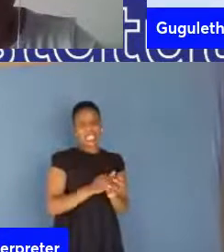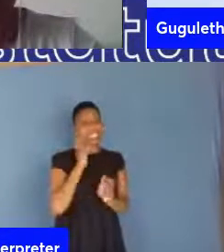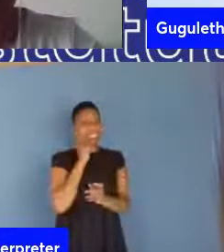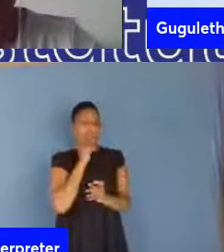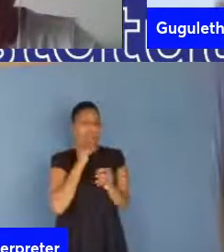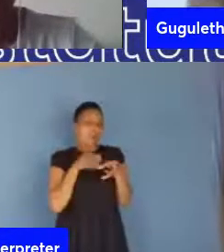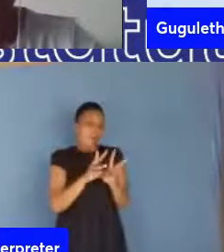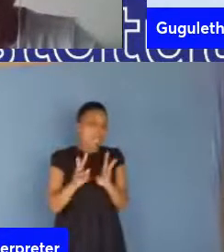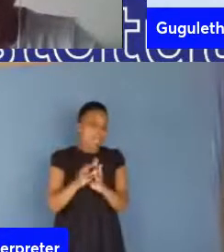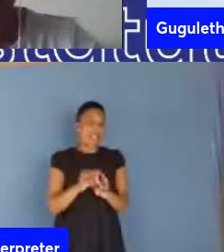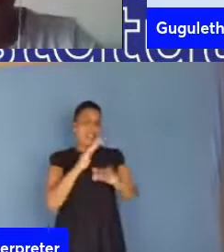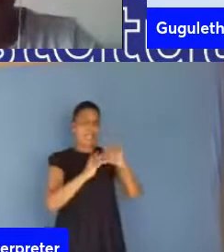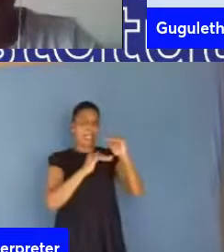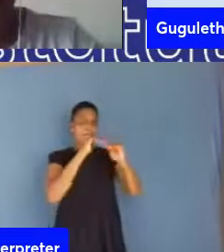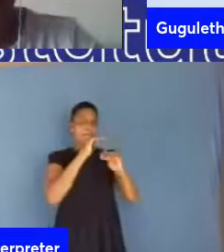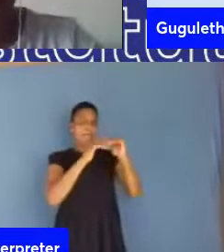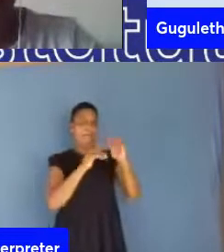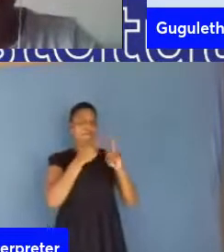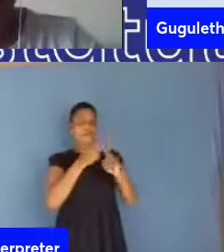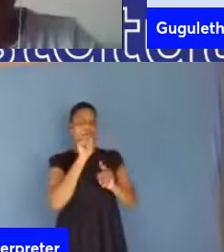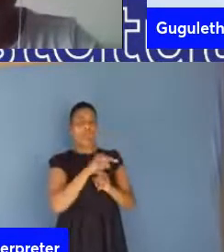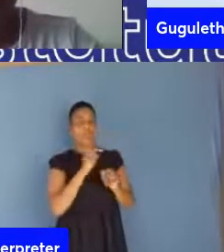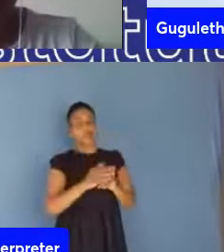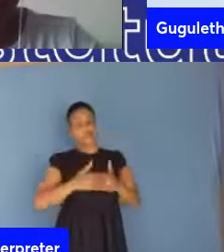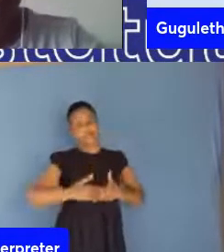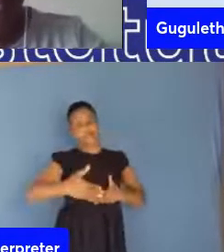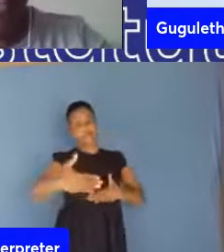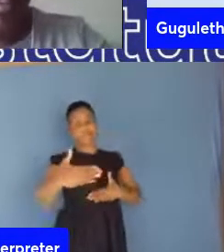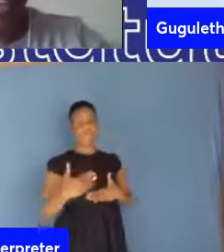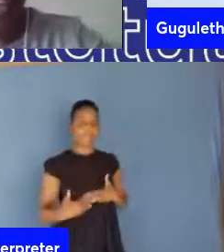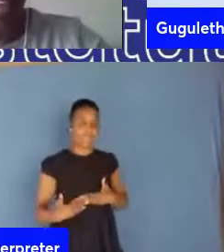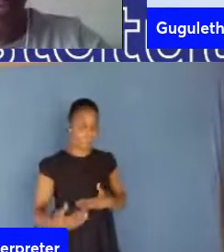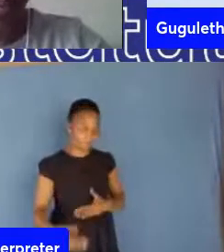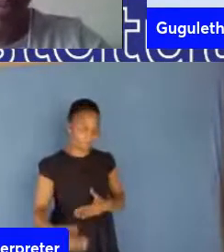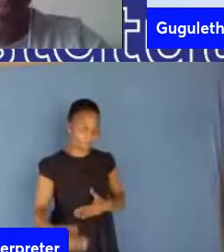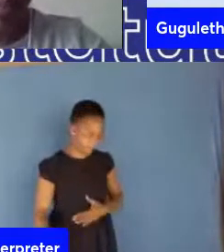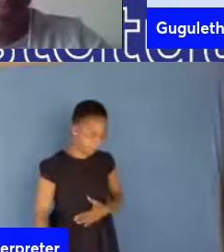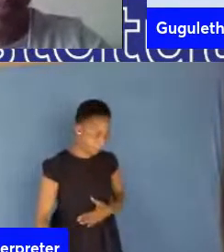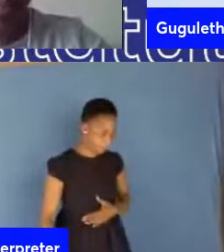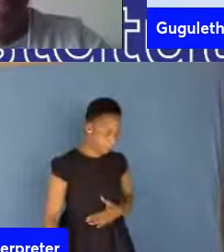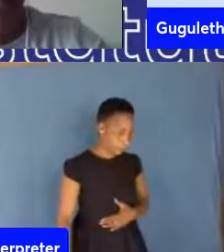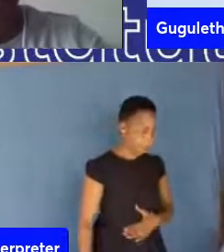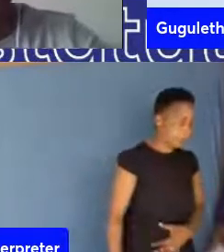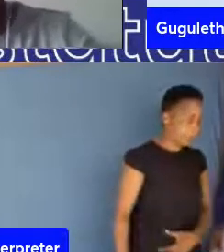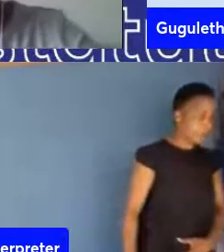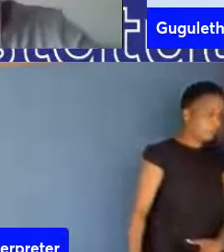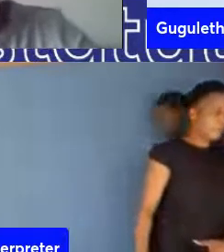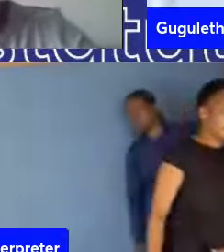on foundationally from there onwards. Thank you.